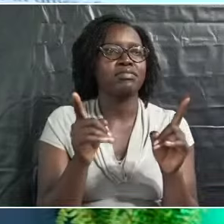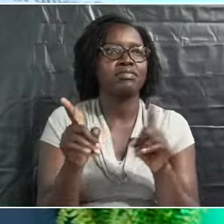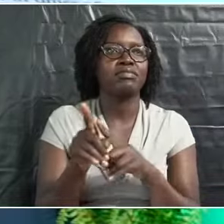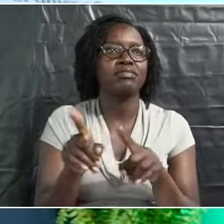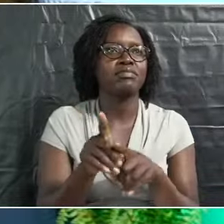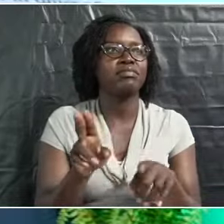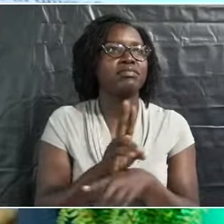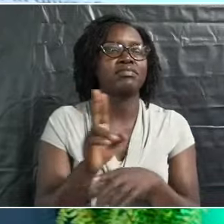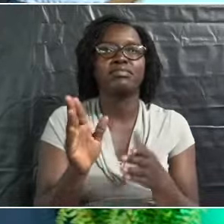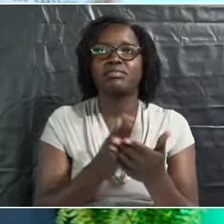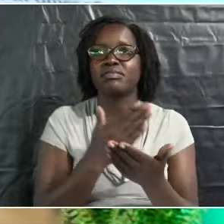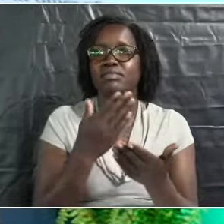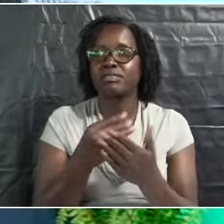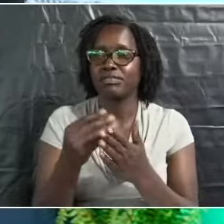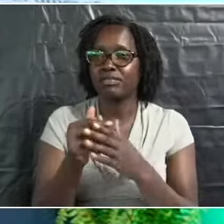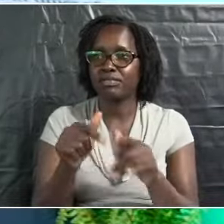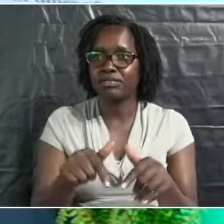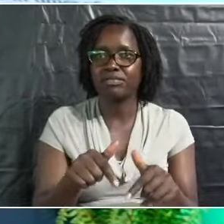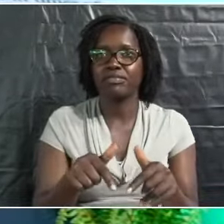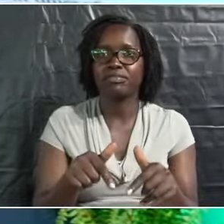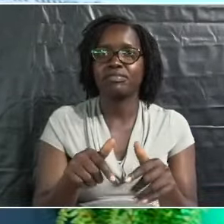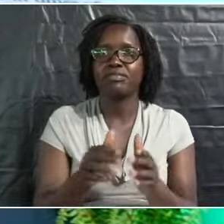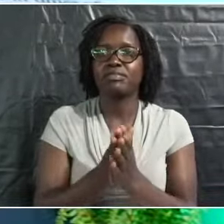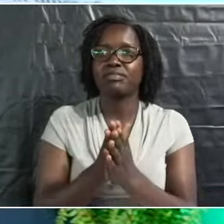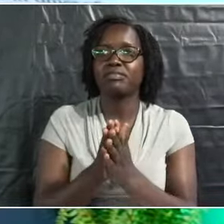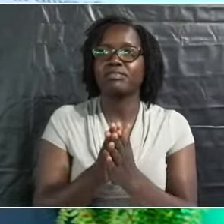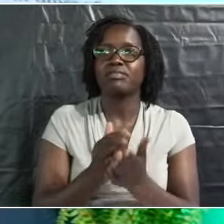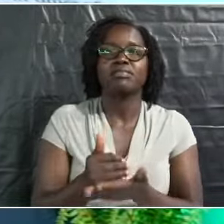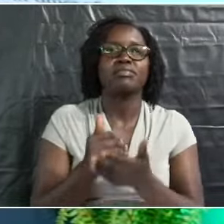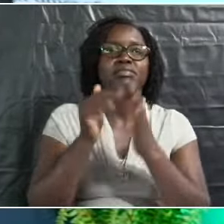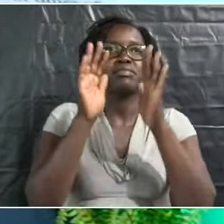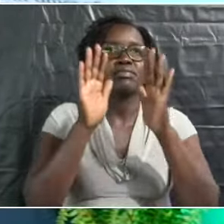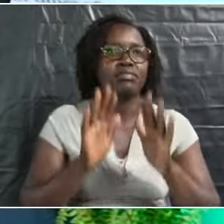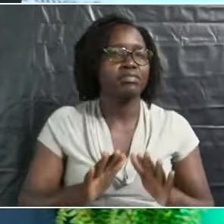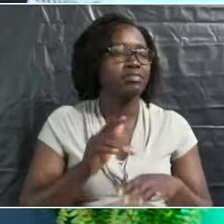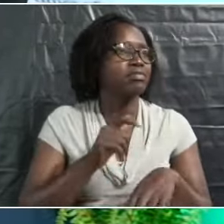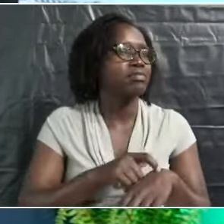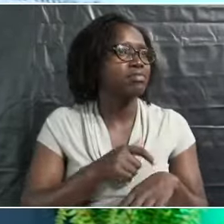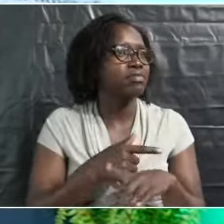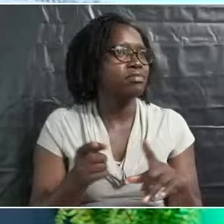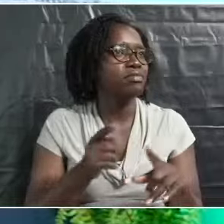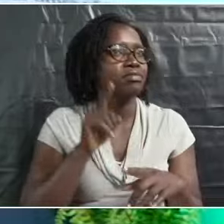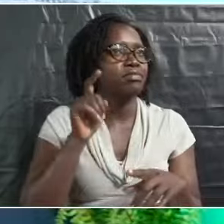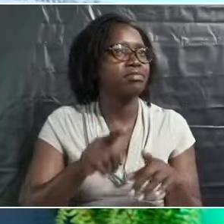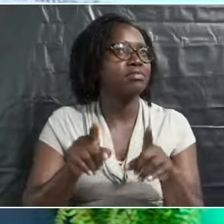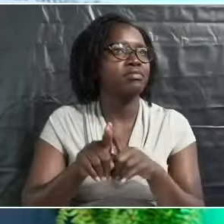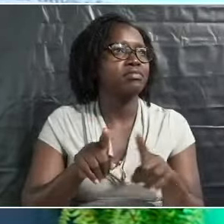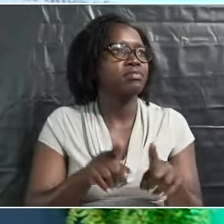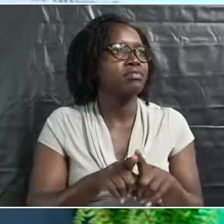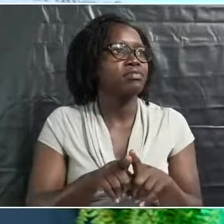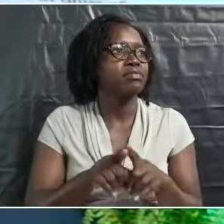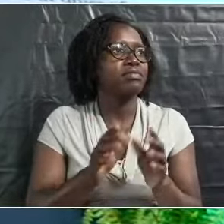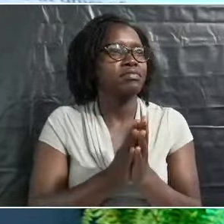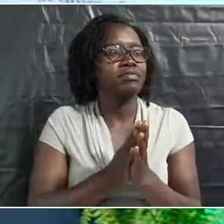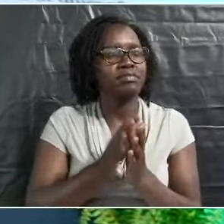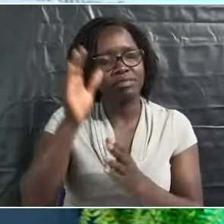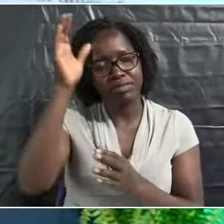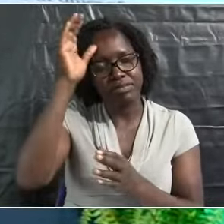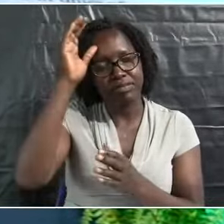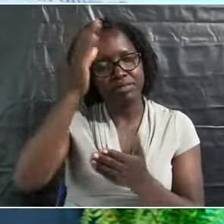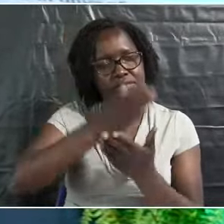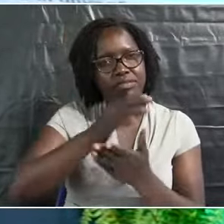spend some of your money today and just chill and have a wonderful time. But you must also be mindful of the fact that